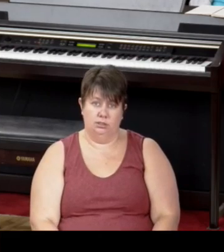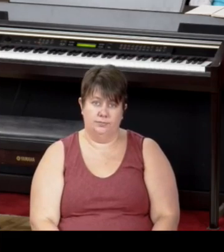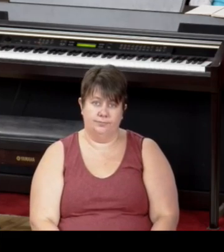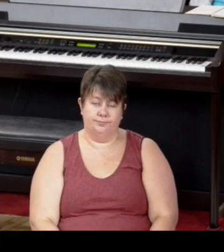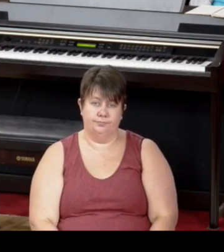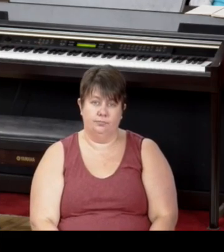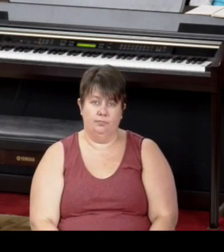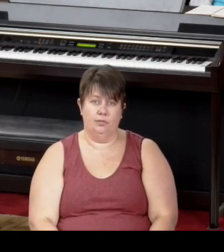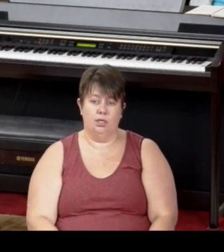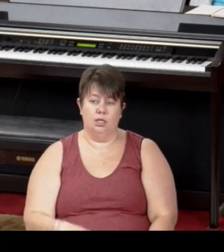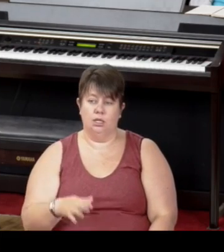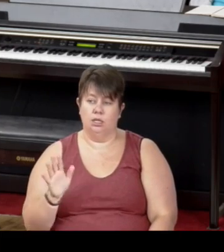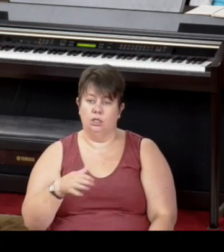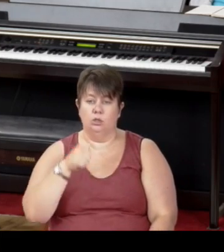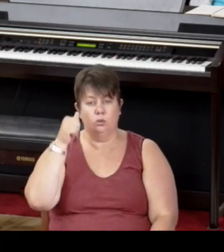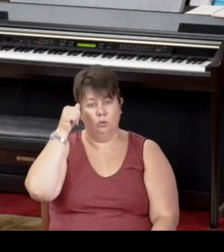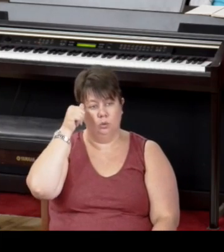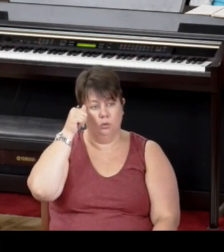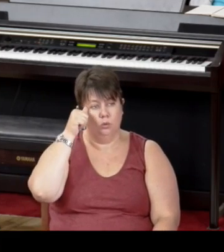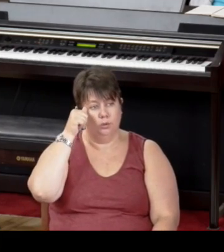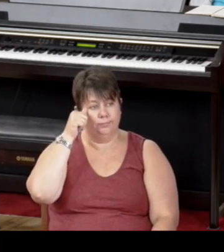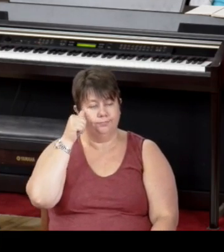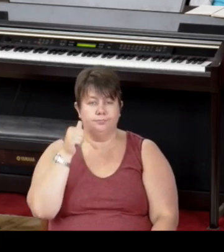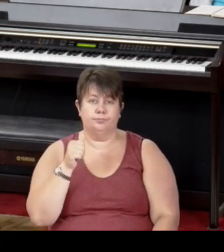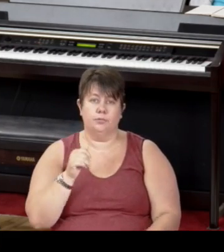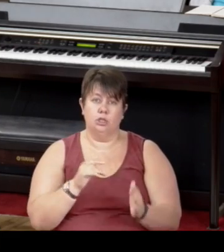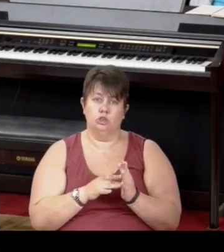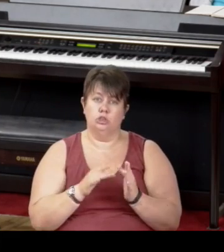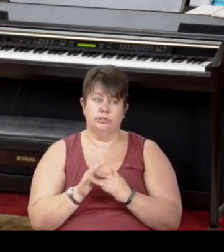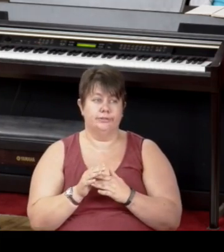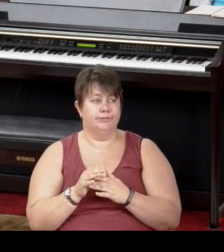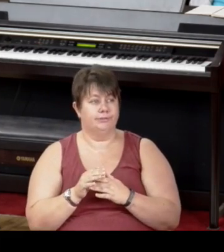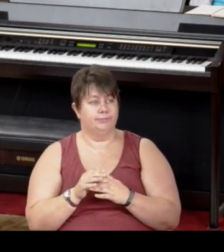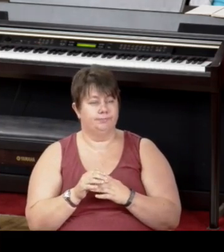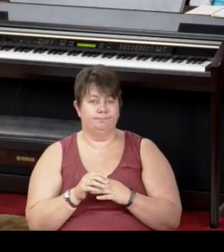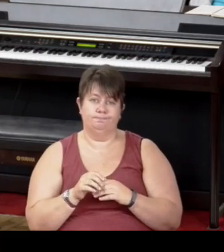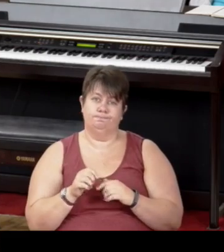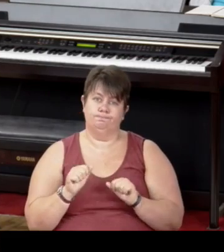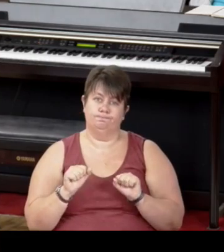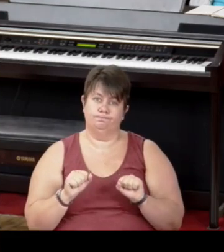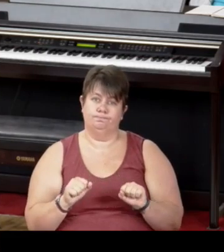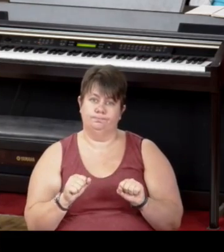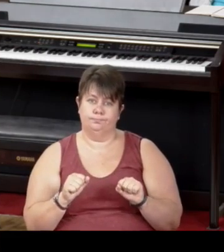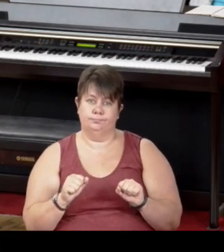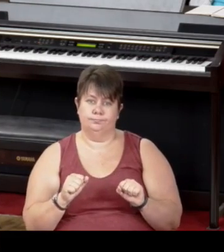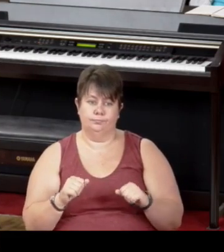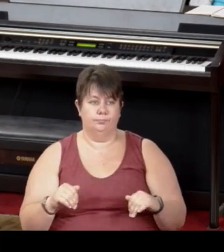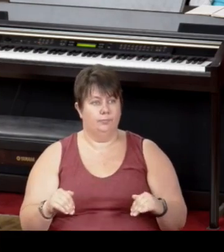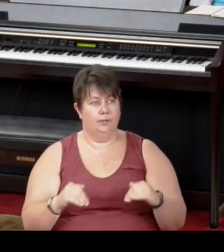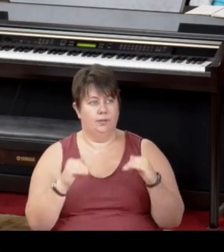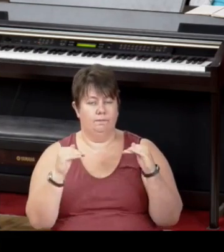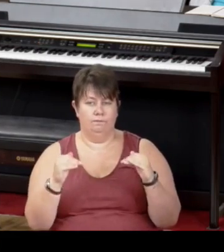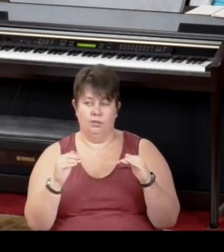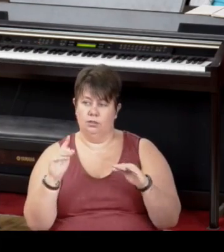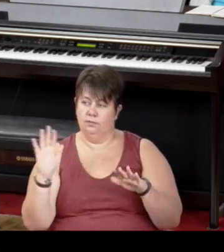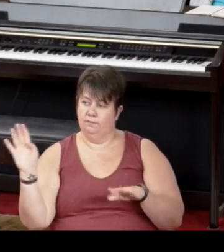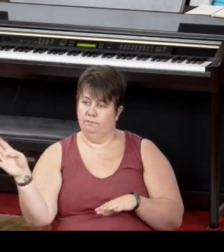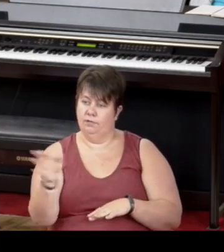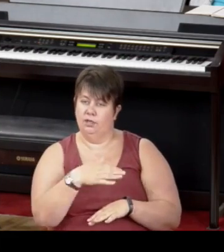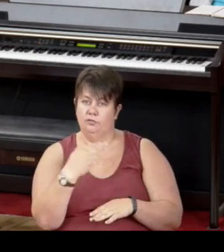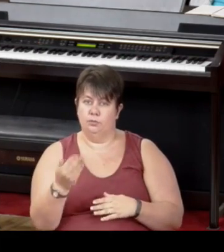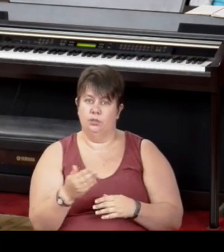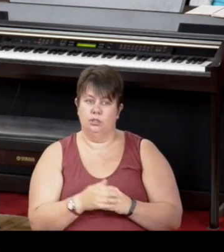We also know that Jesus is just. He's fair. Because what we see in this letter is Jesus saying that I will